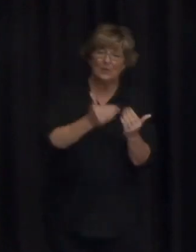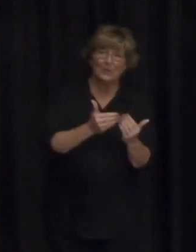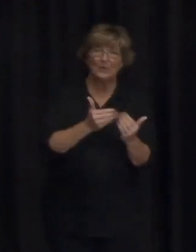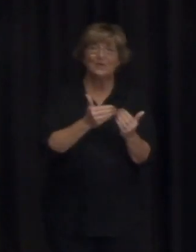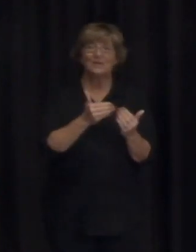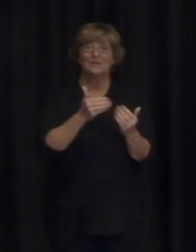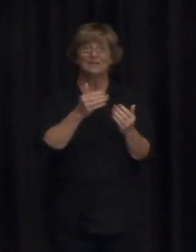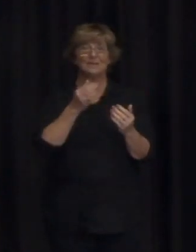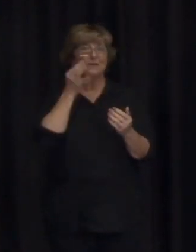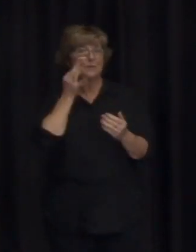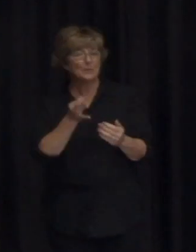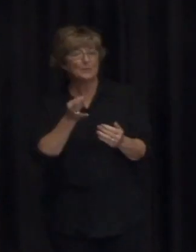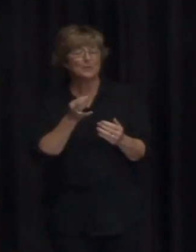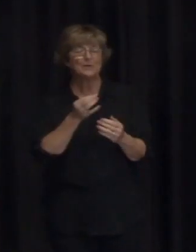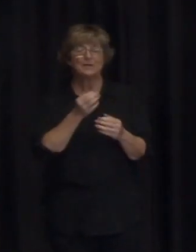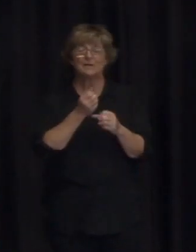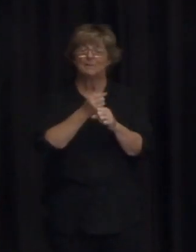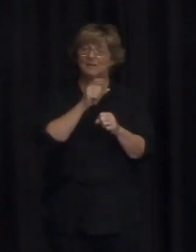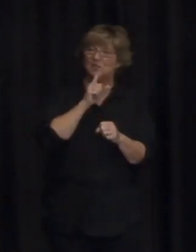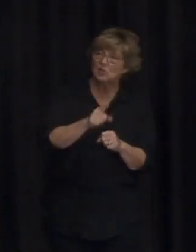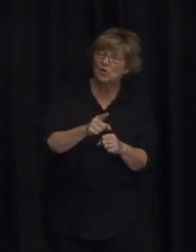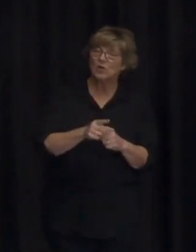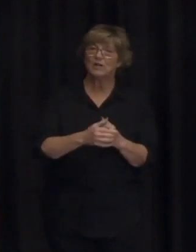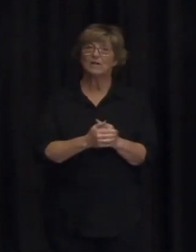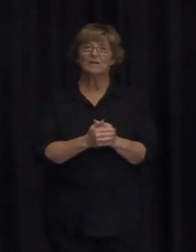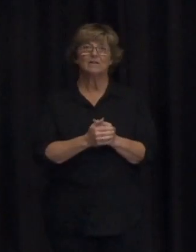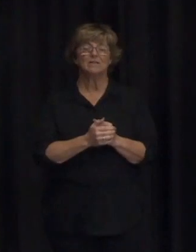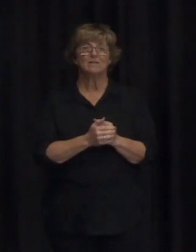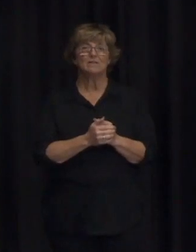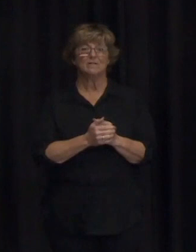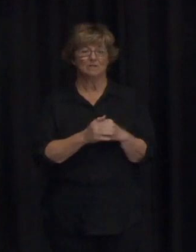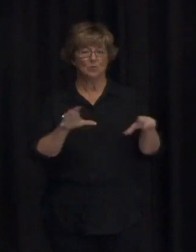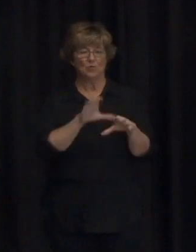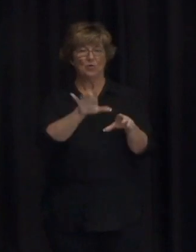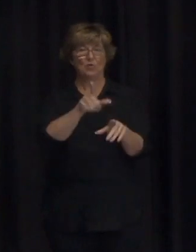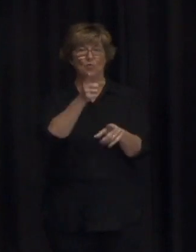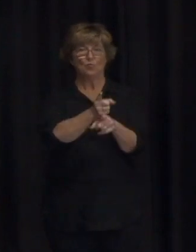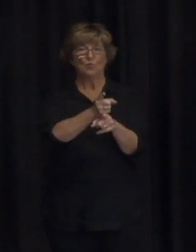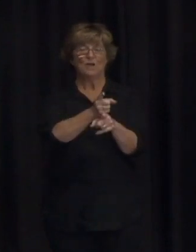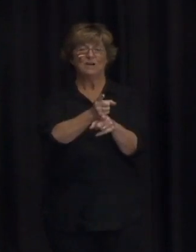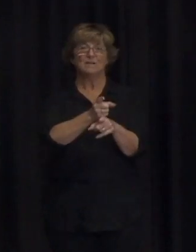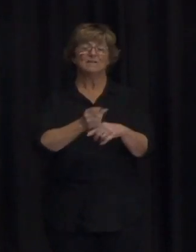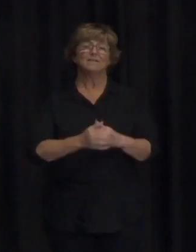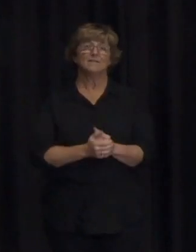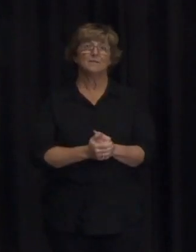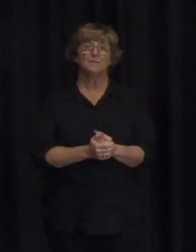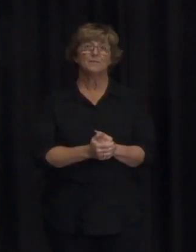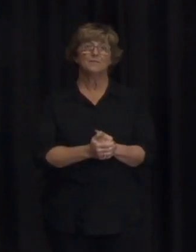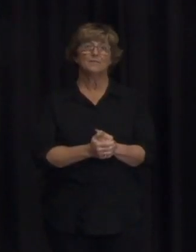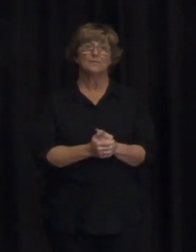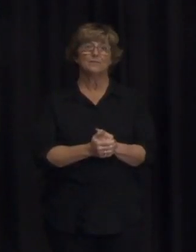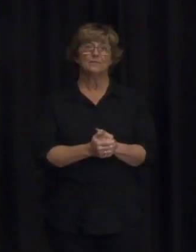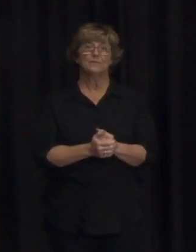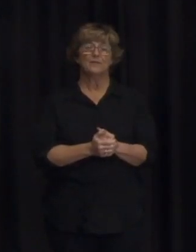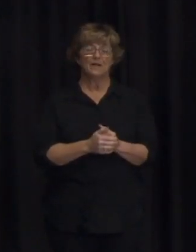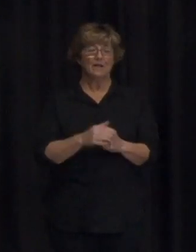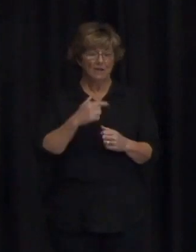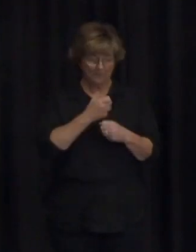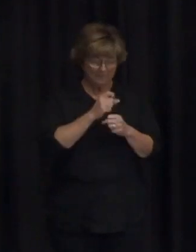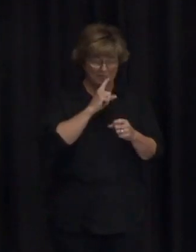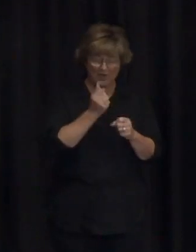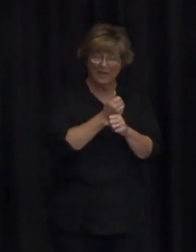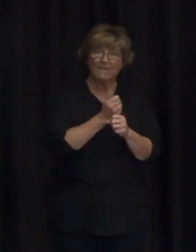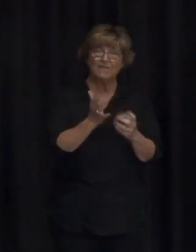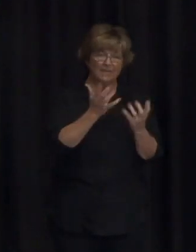there, making sure that we do it right, that we cross those T's and dot those